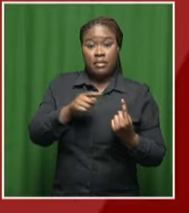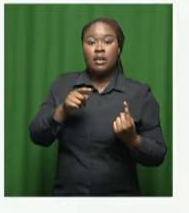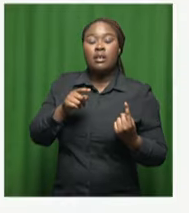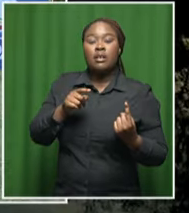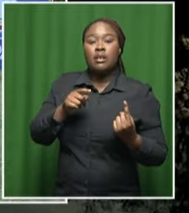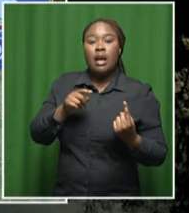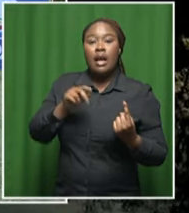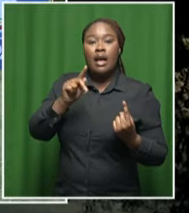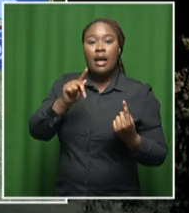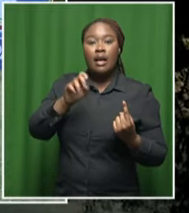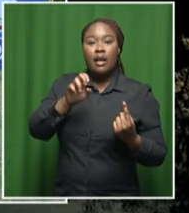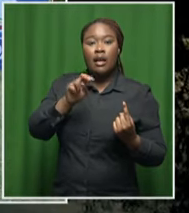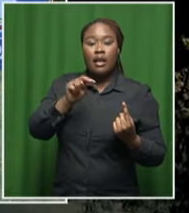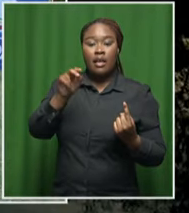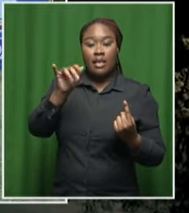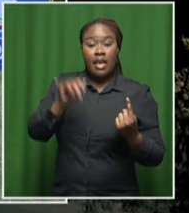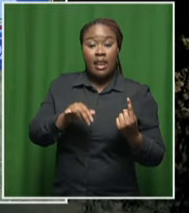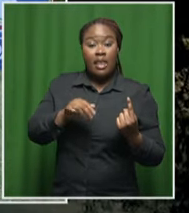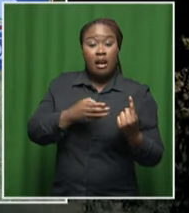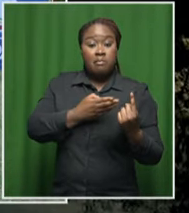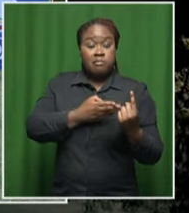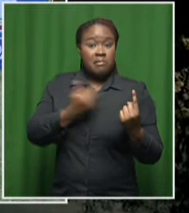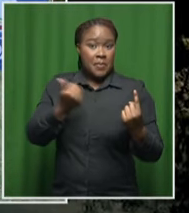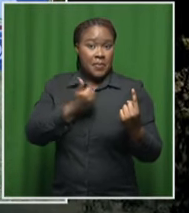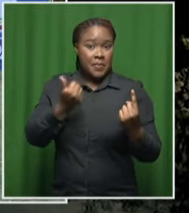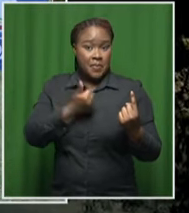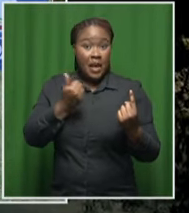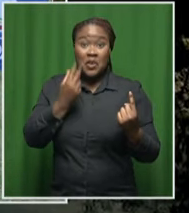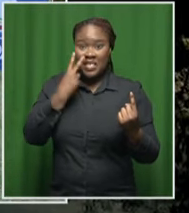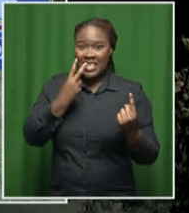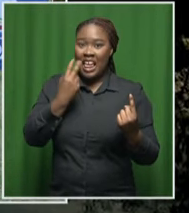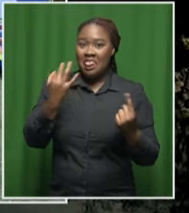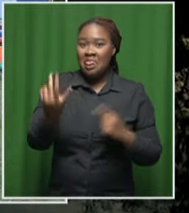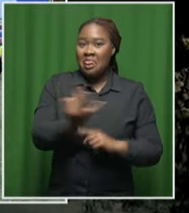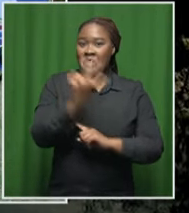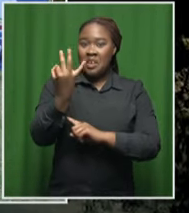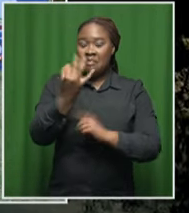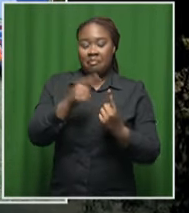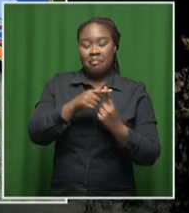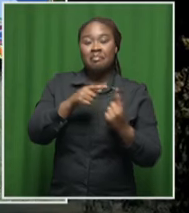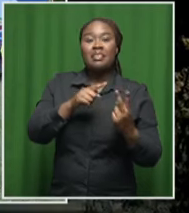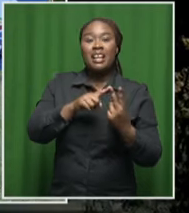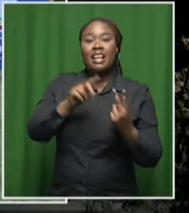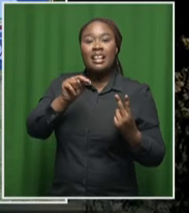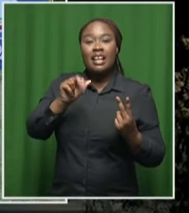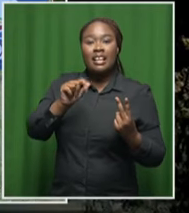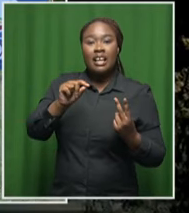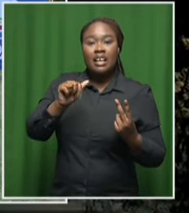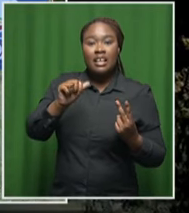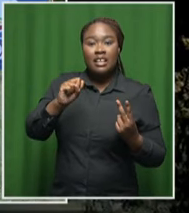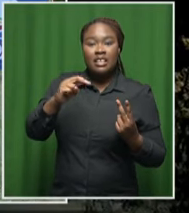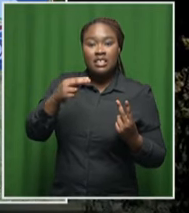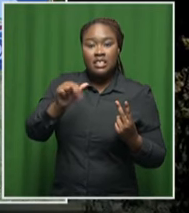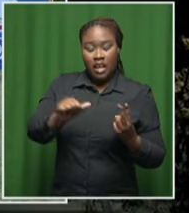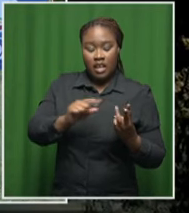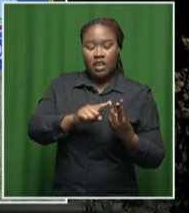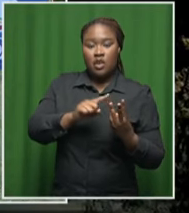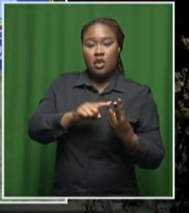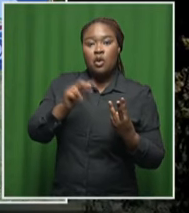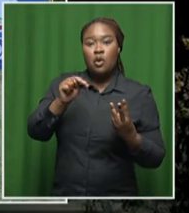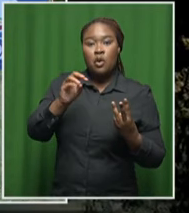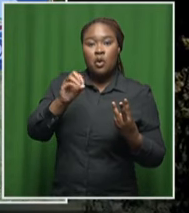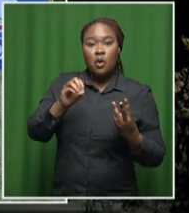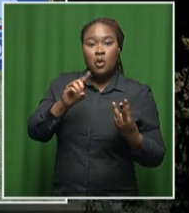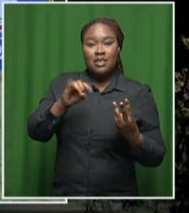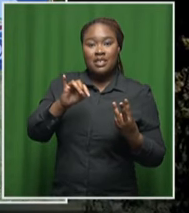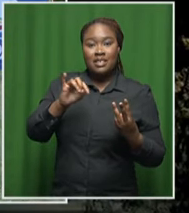with Kenny Mapanga. As you can see there, we have all three. We have Kenny Mapanga, Natasha Piri, and Nozindombi Mia. But I'm going to